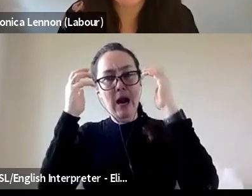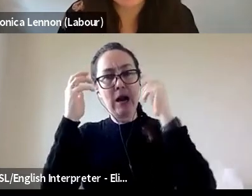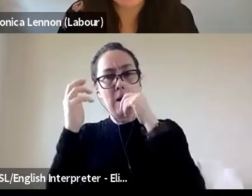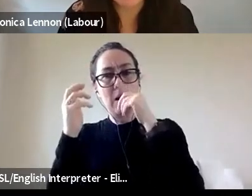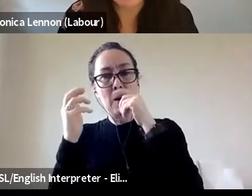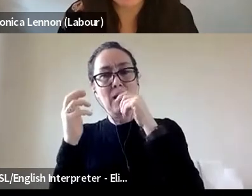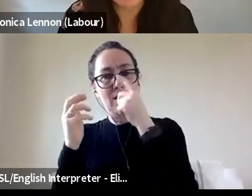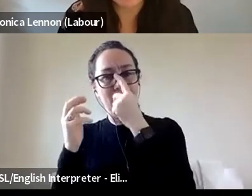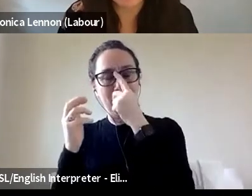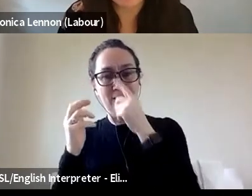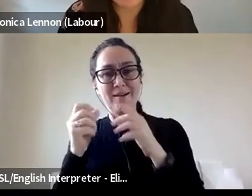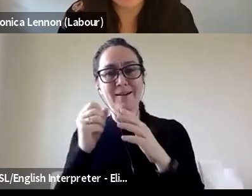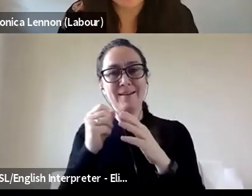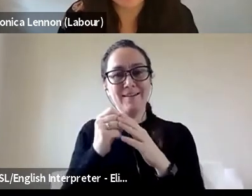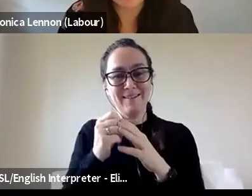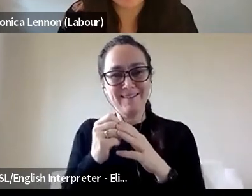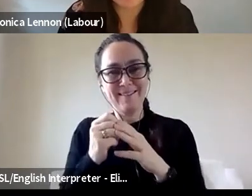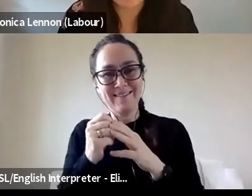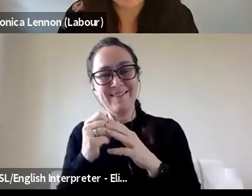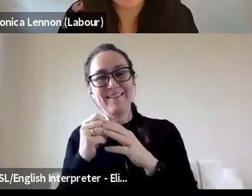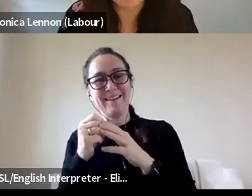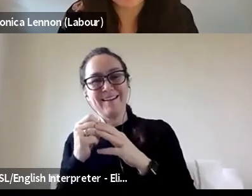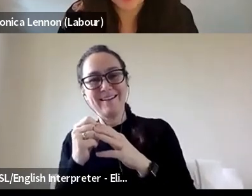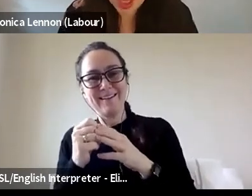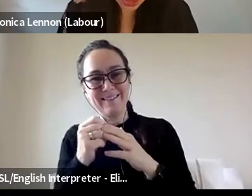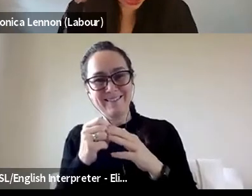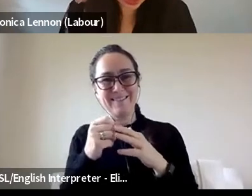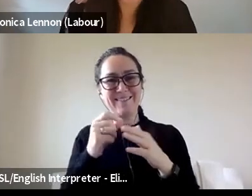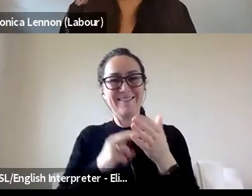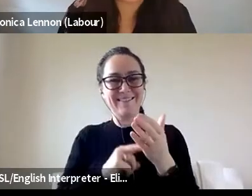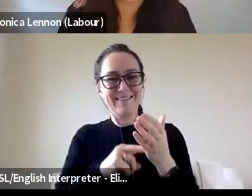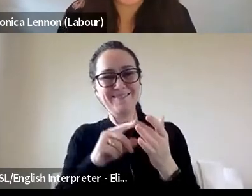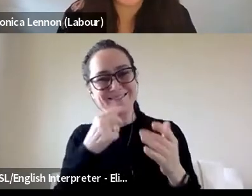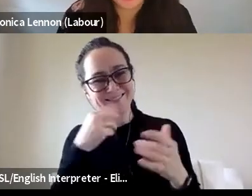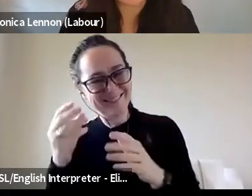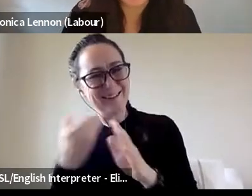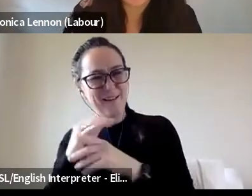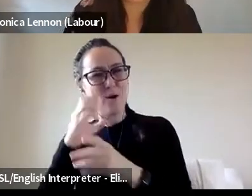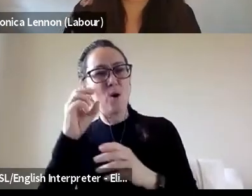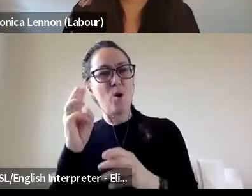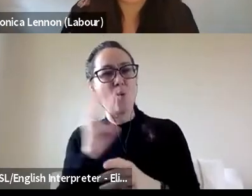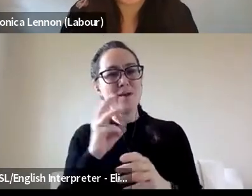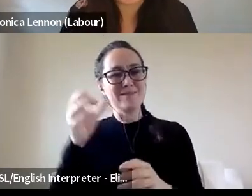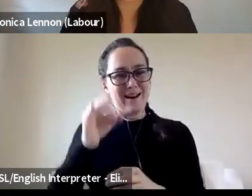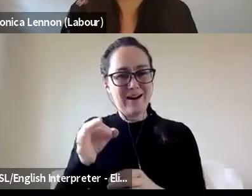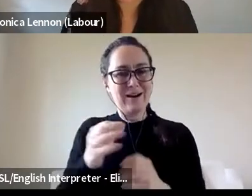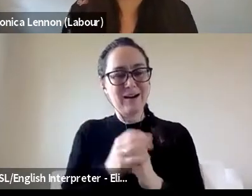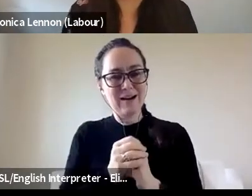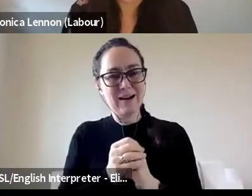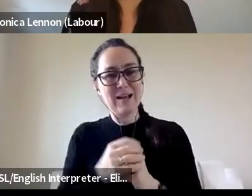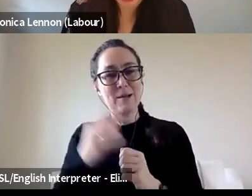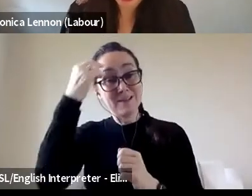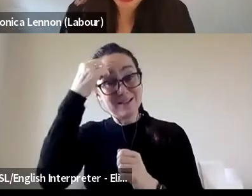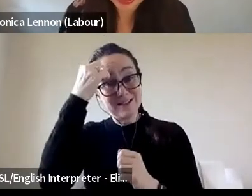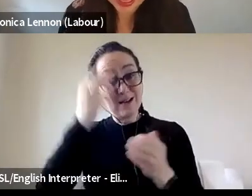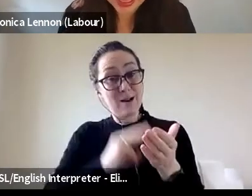doing a BBC thing here and saying, you know, this is a claim. Sure, so we can check that out, but again, I suspect if